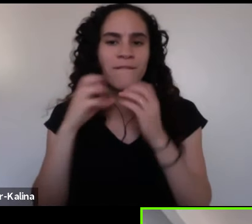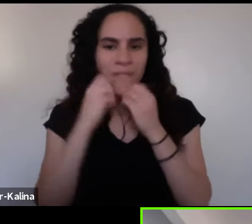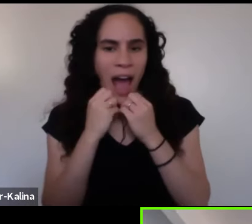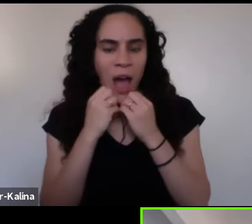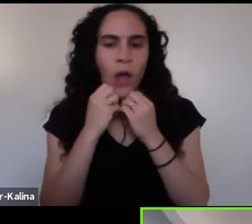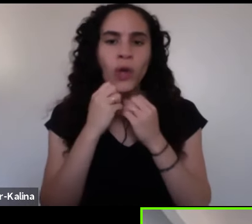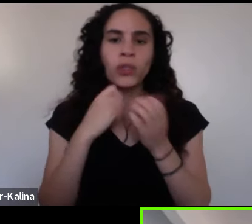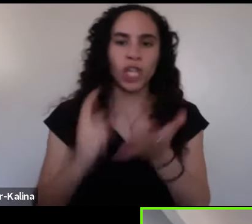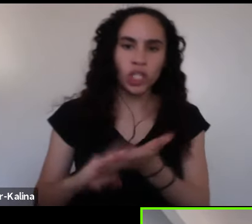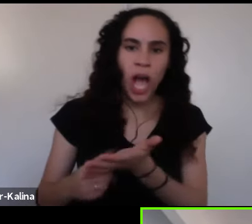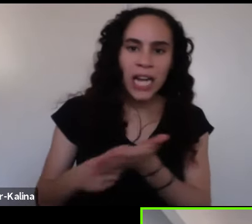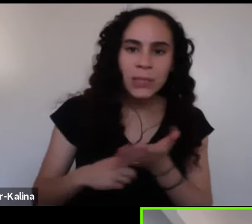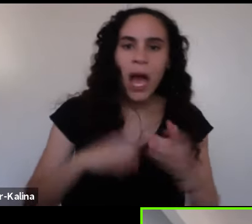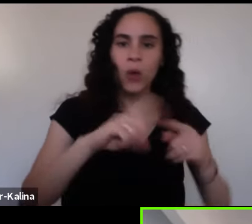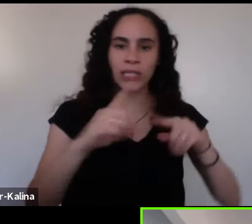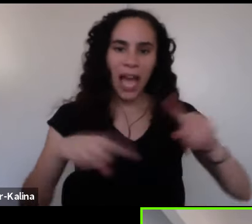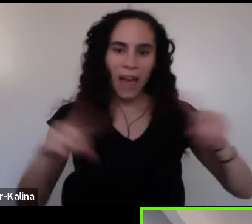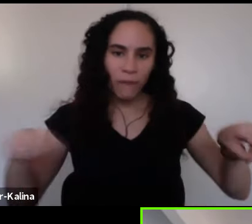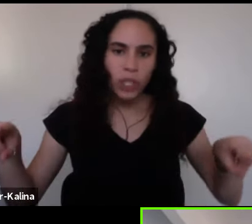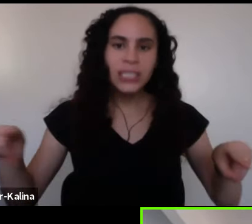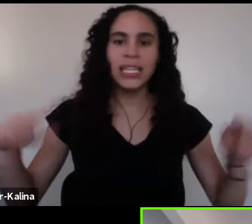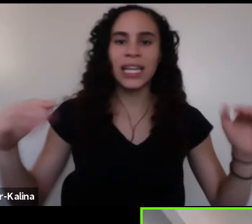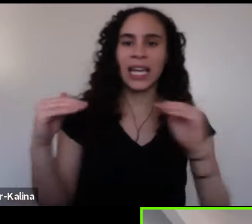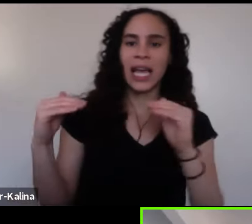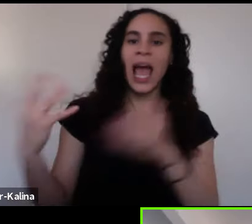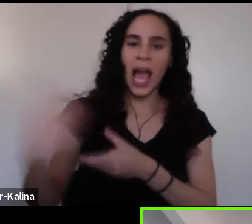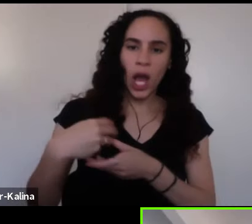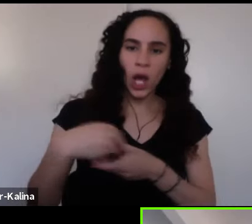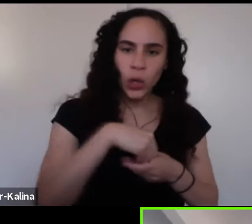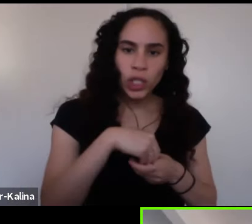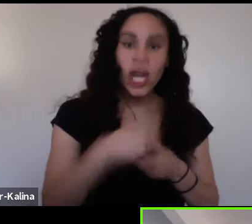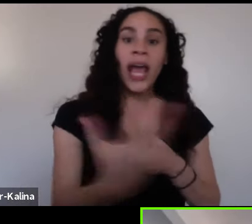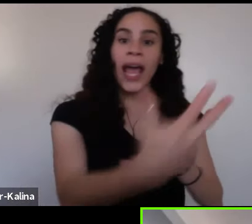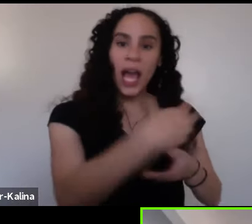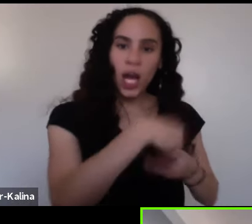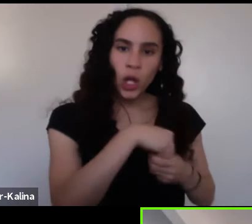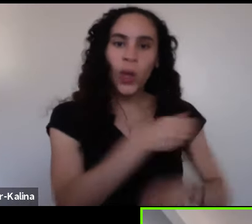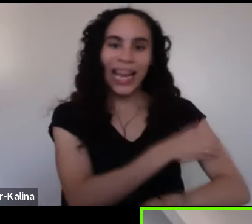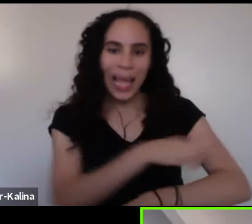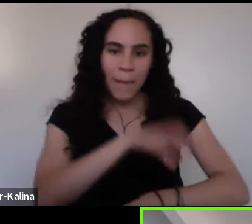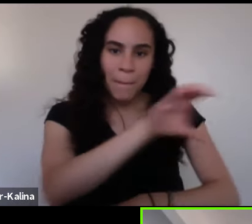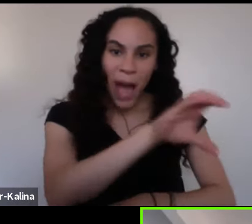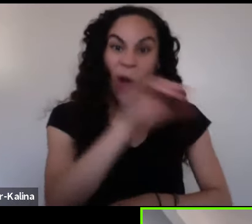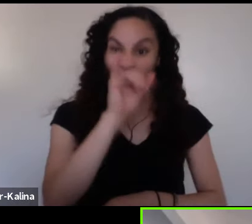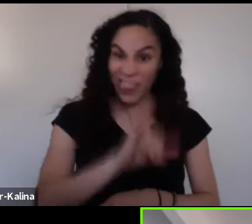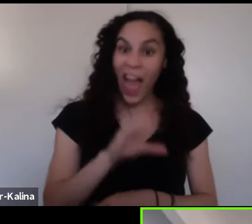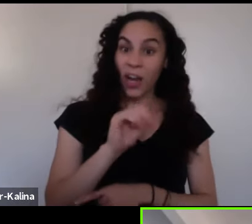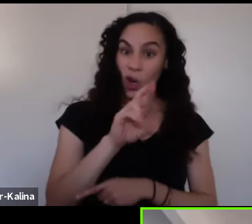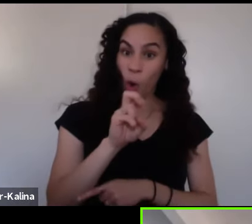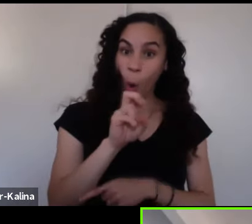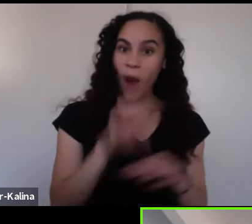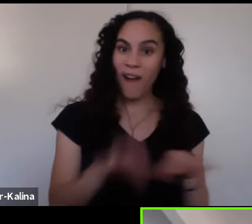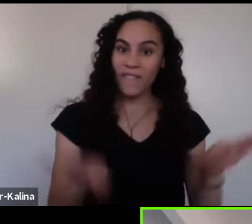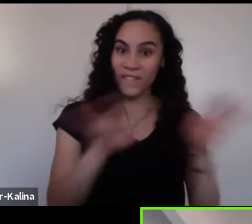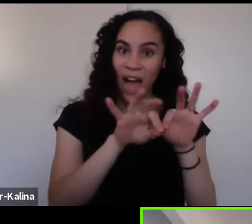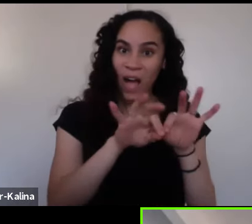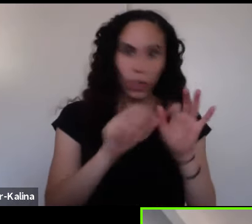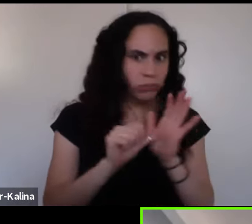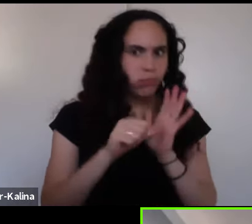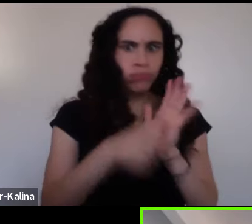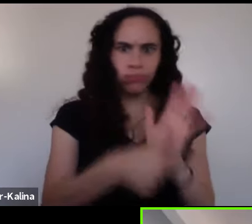inclusion. Our include and empower core value sticks out every time you take a look, right?